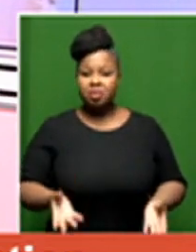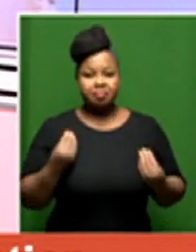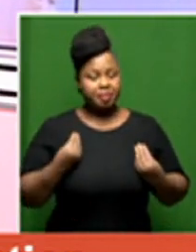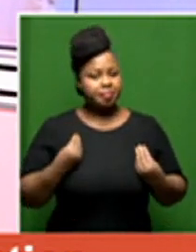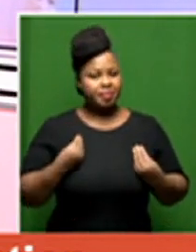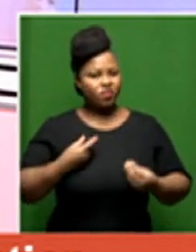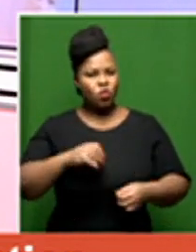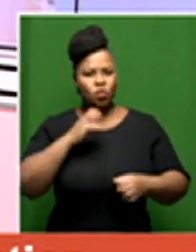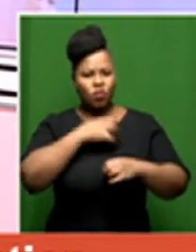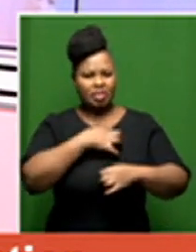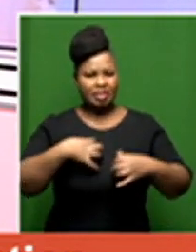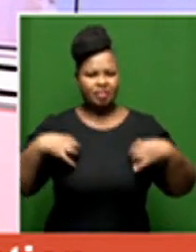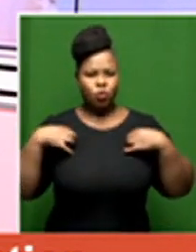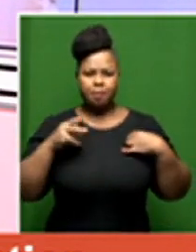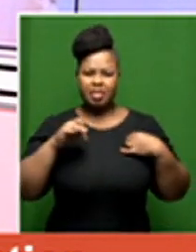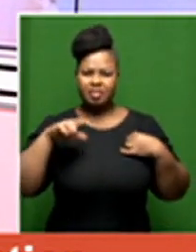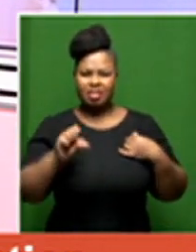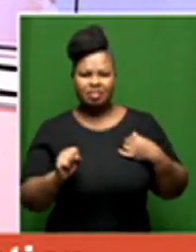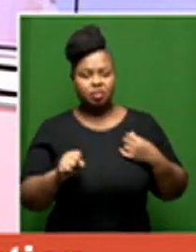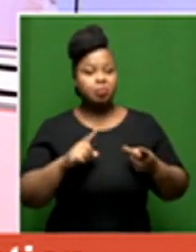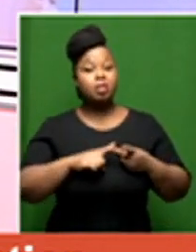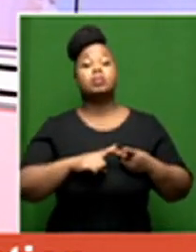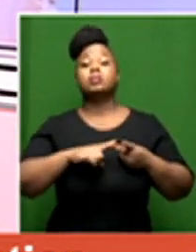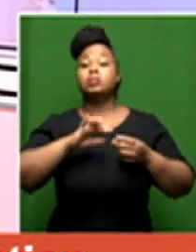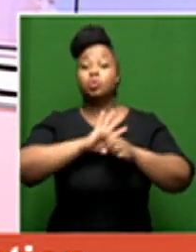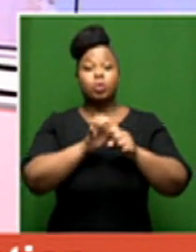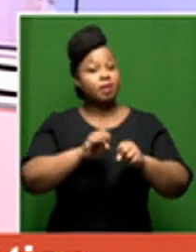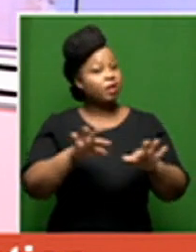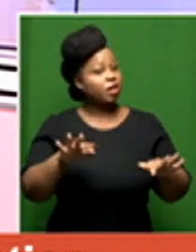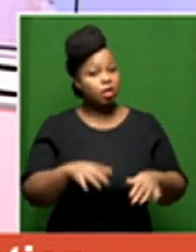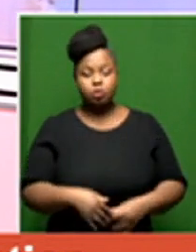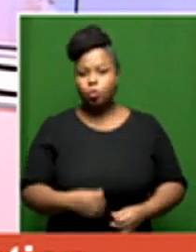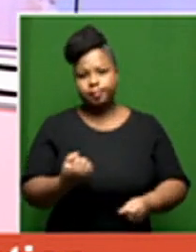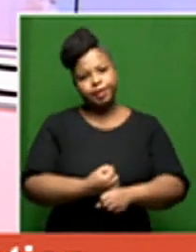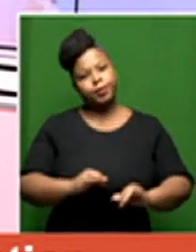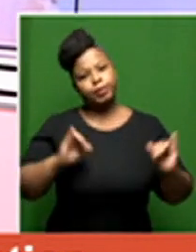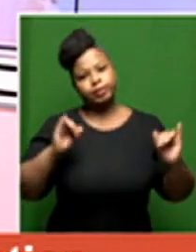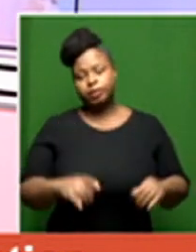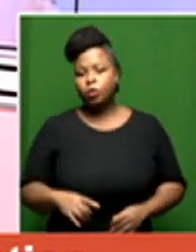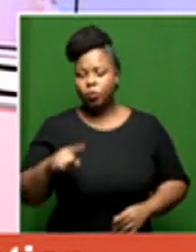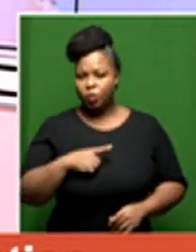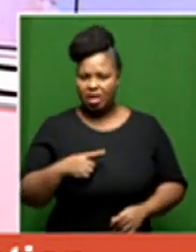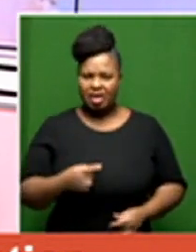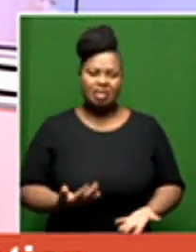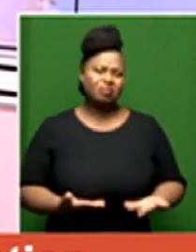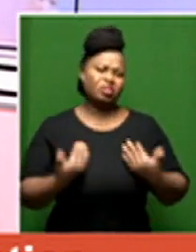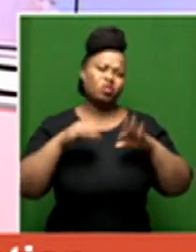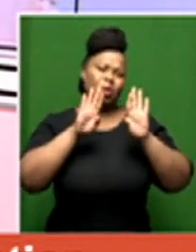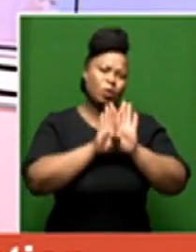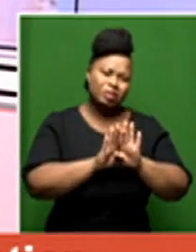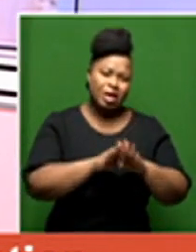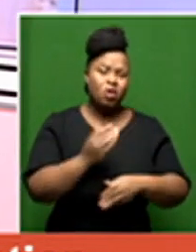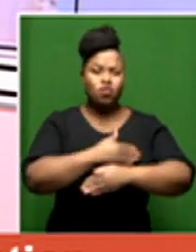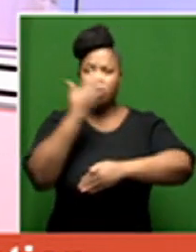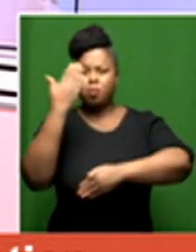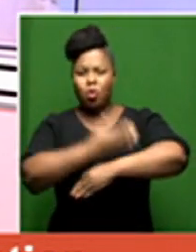these life-saving vaccines. And COVID was not assisting because of the restrictions and the